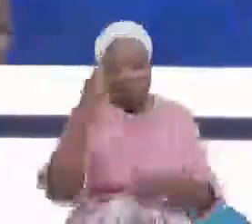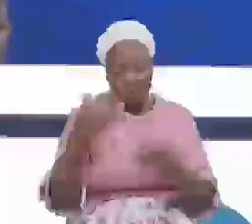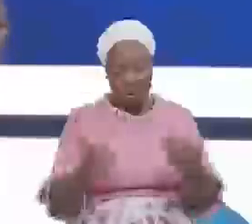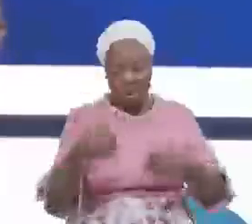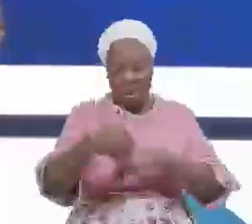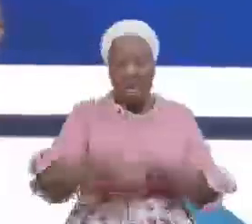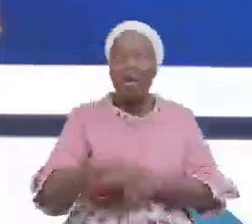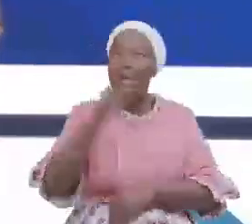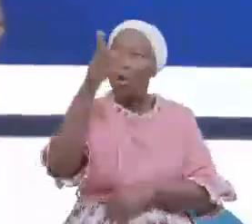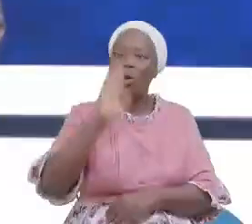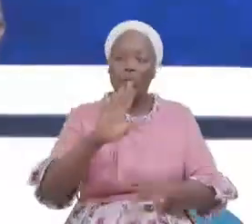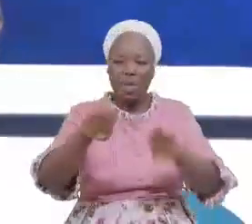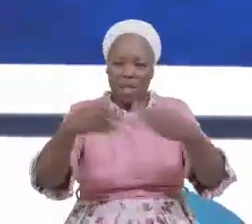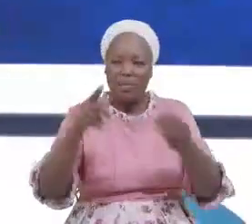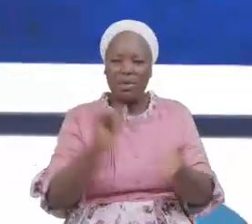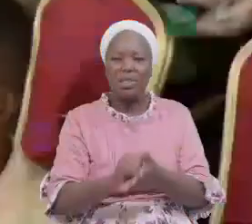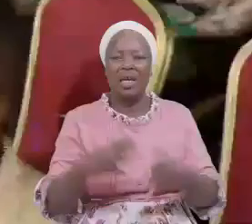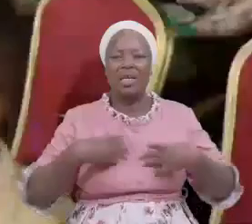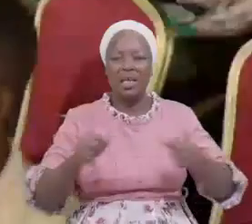will give you that healing.